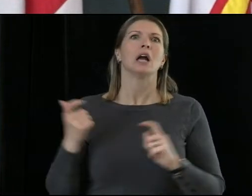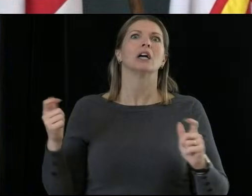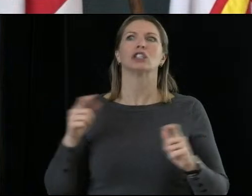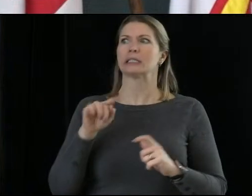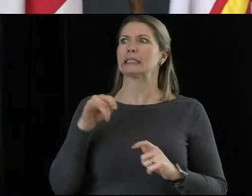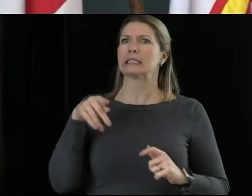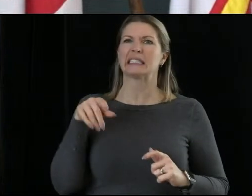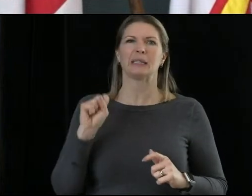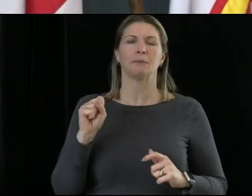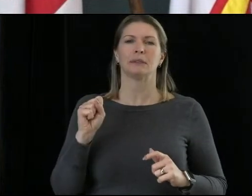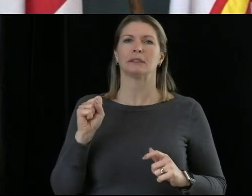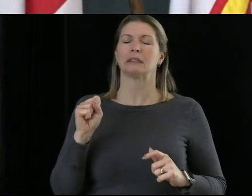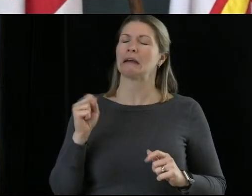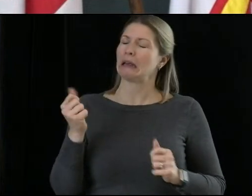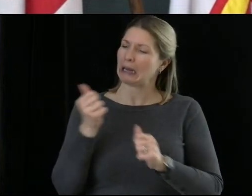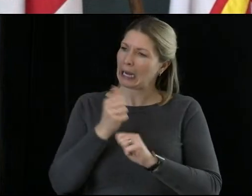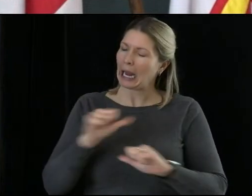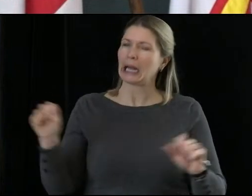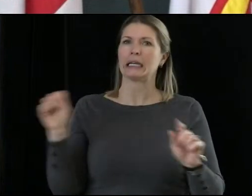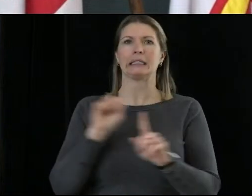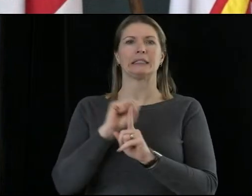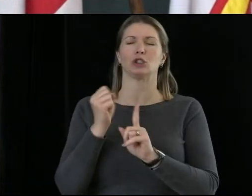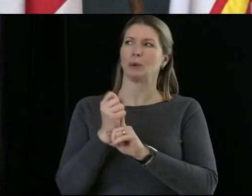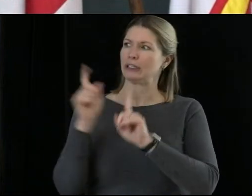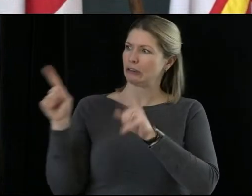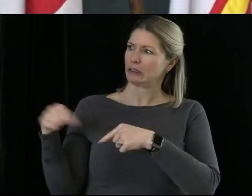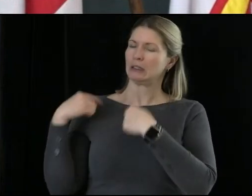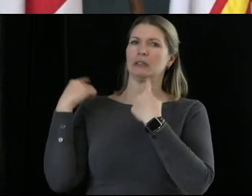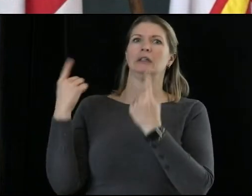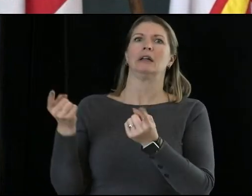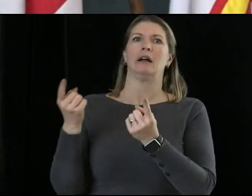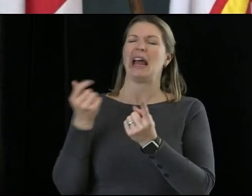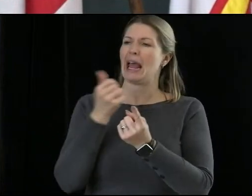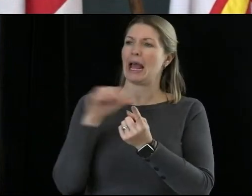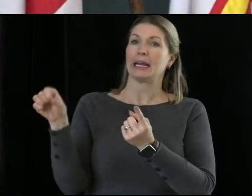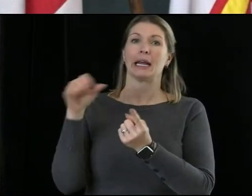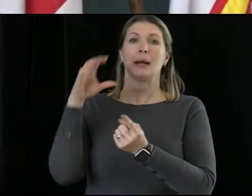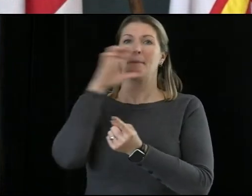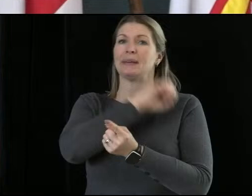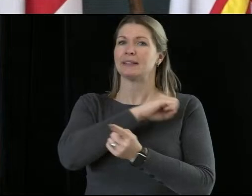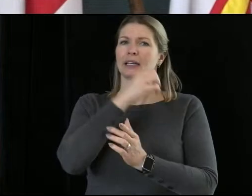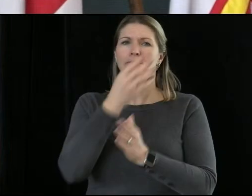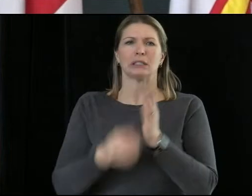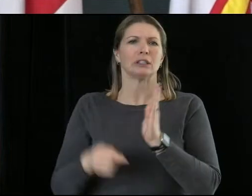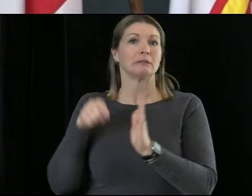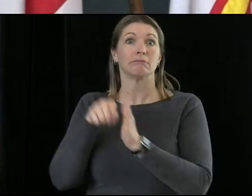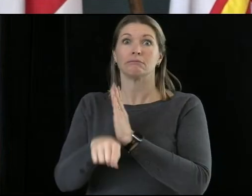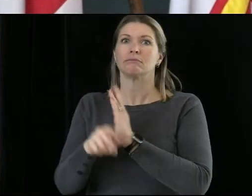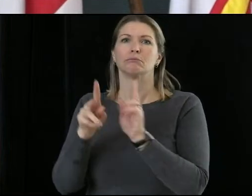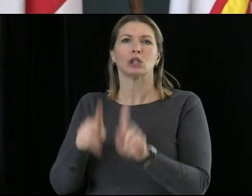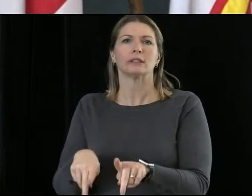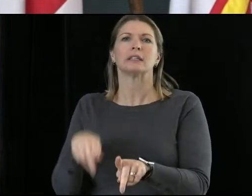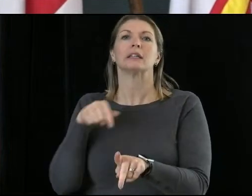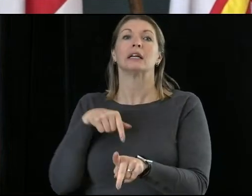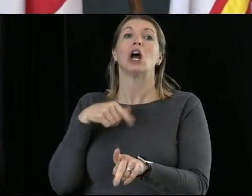received in any homicide investigation, and they credited that, of course, with our joint efforts.